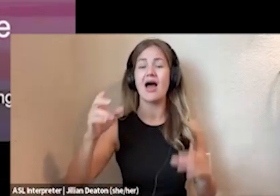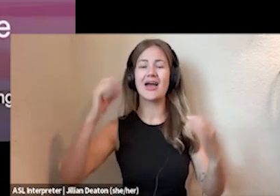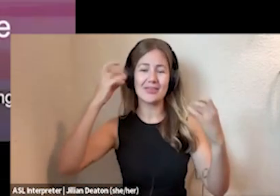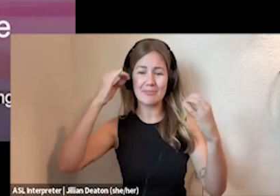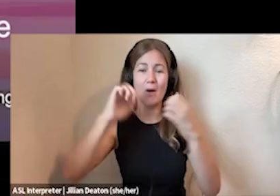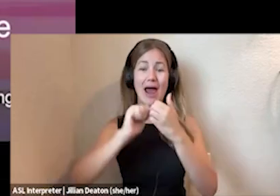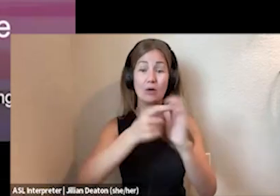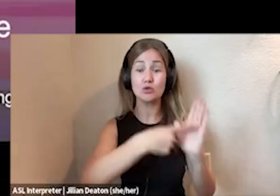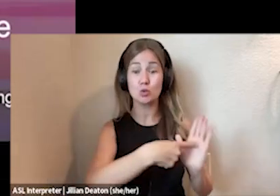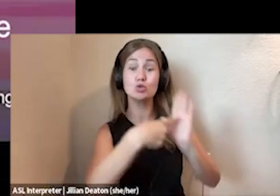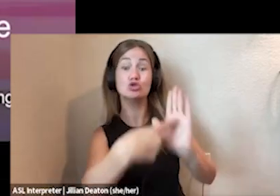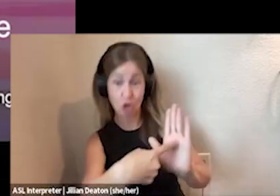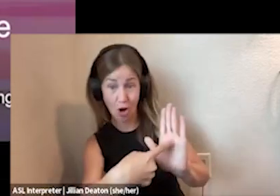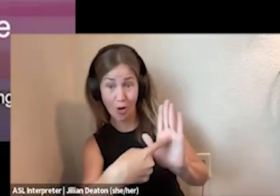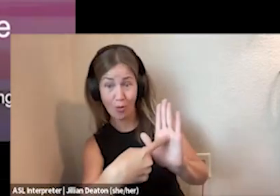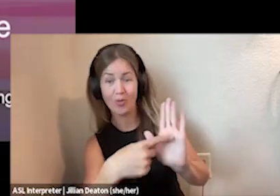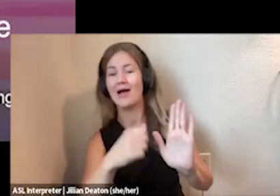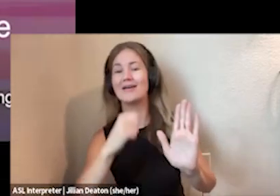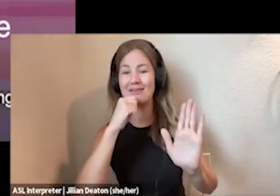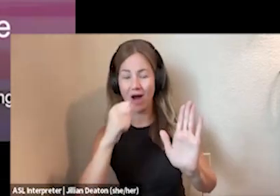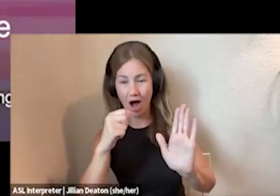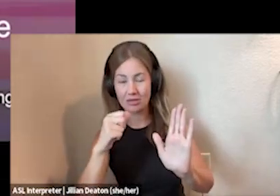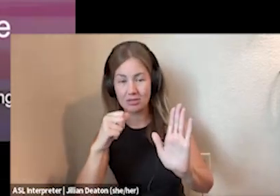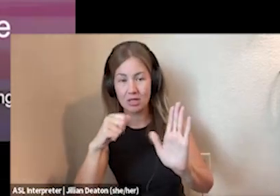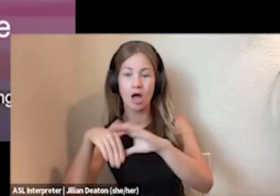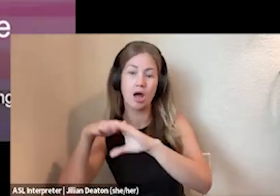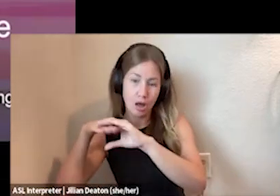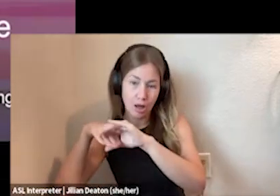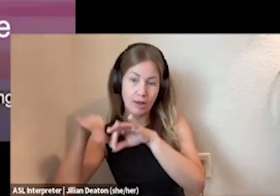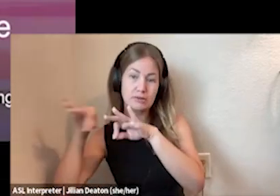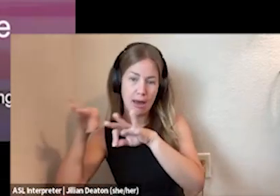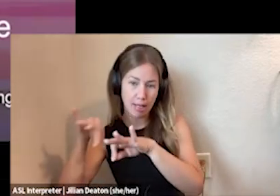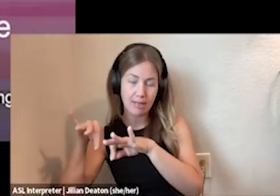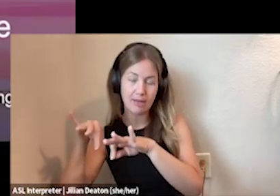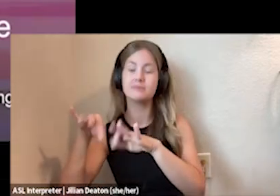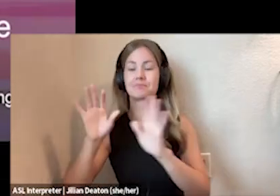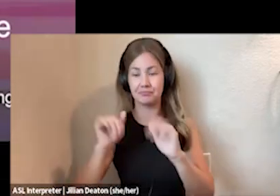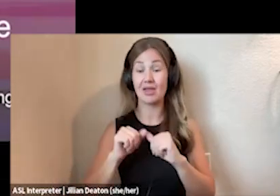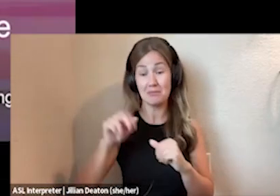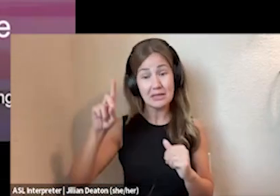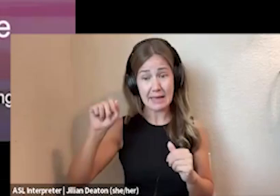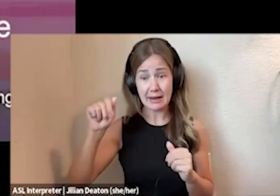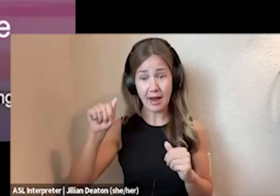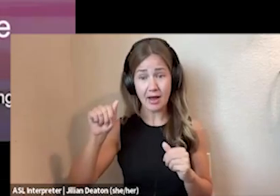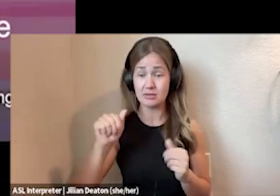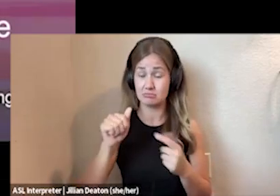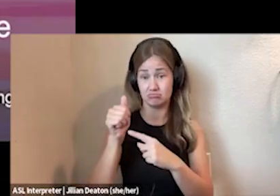and make tangible the impact of the work you're doing. Data is very helpful. It gives